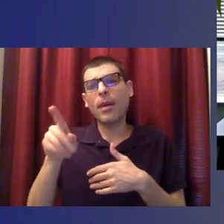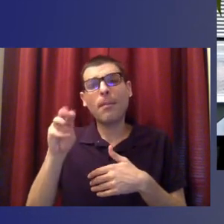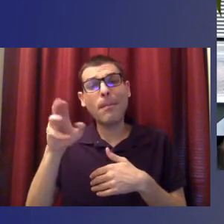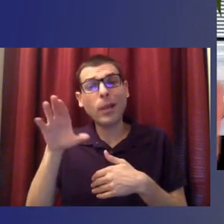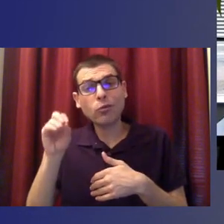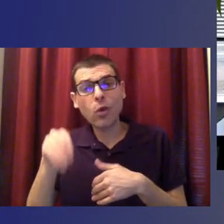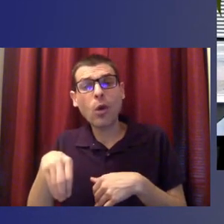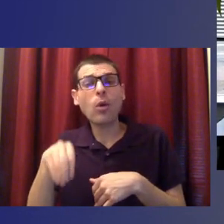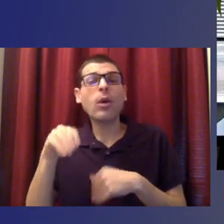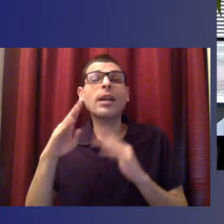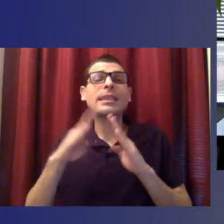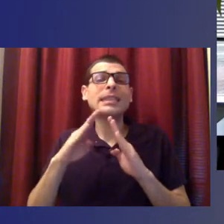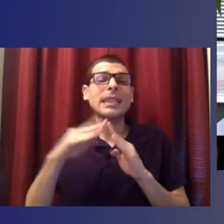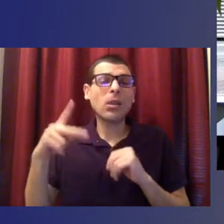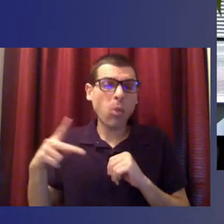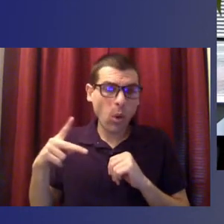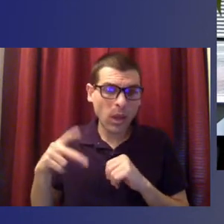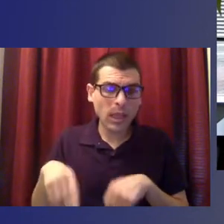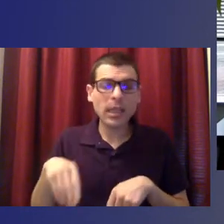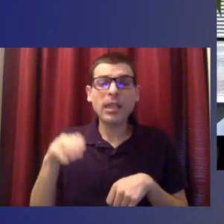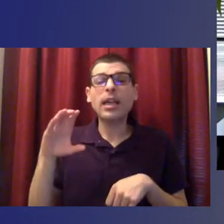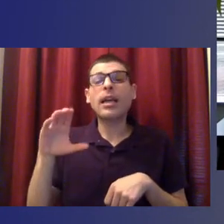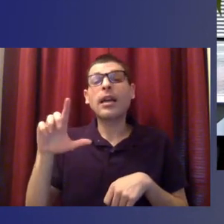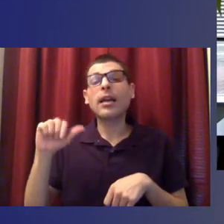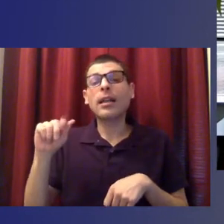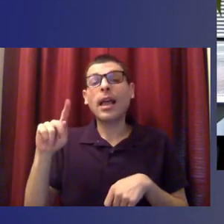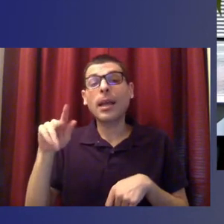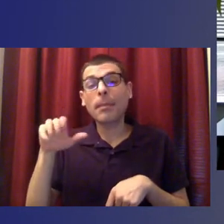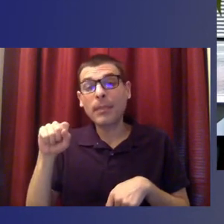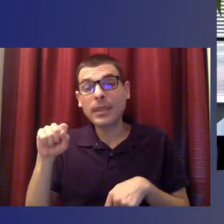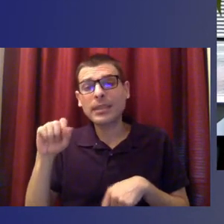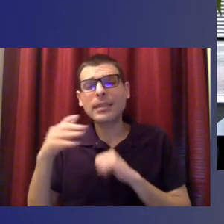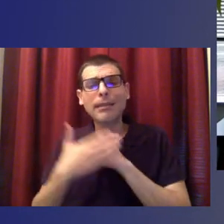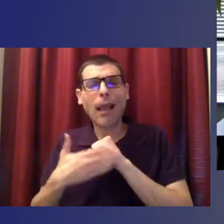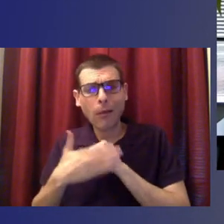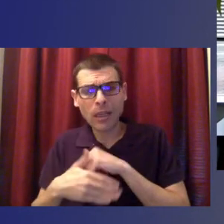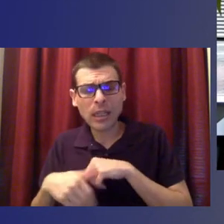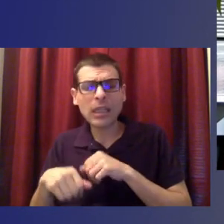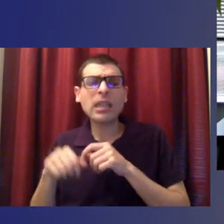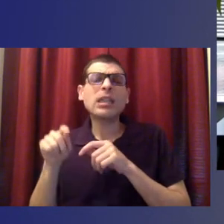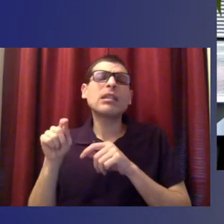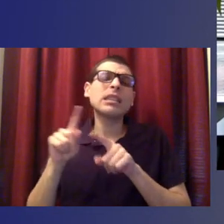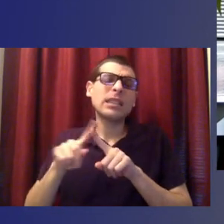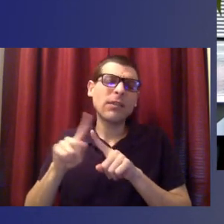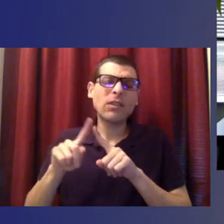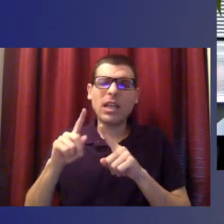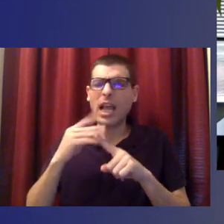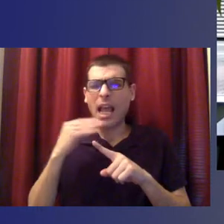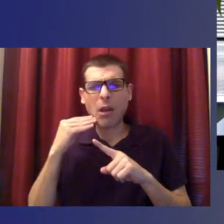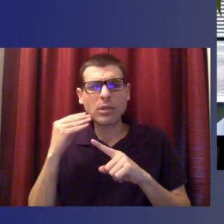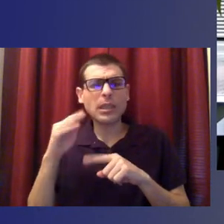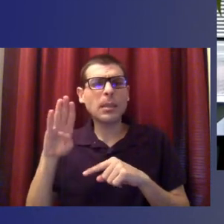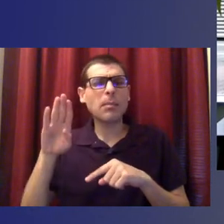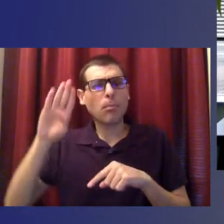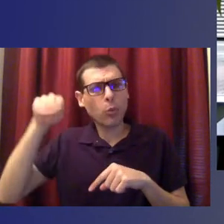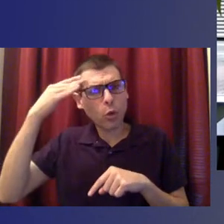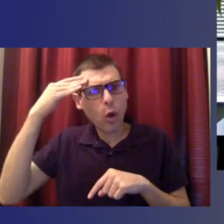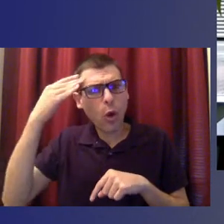of Portland. And now Commissioner Ryan is overseeing the Bureau of Development Services and the Housing Bureau, as well as being assigned the Joint